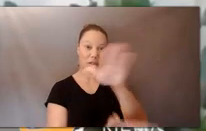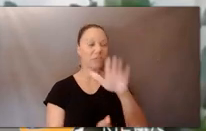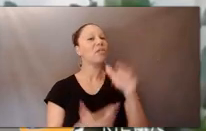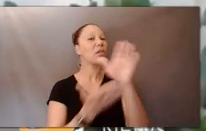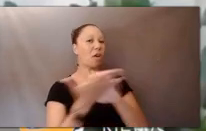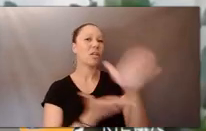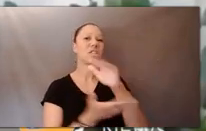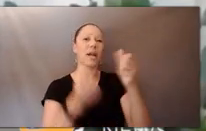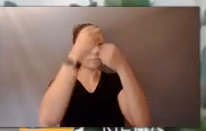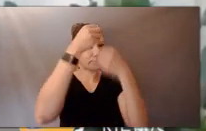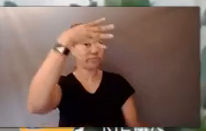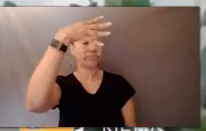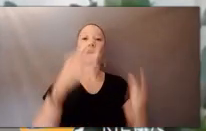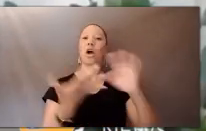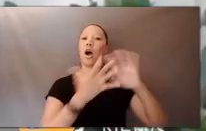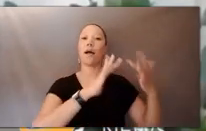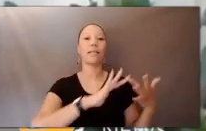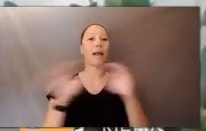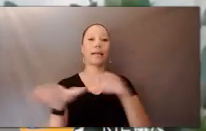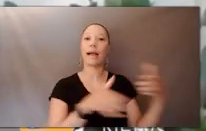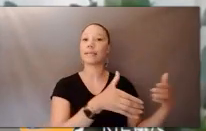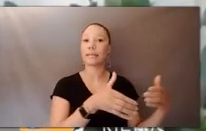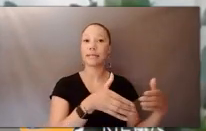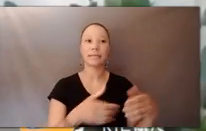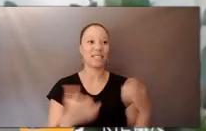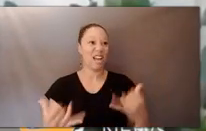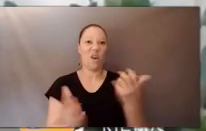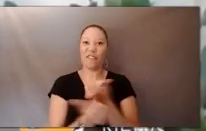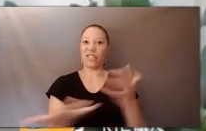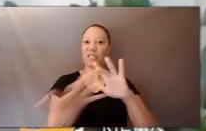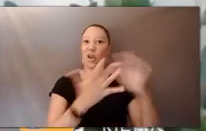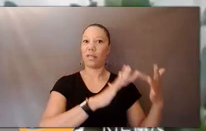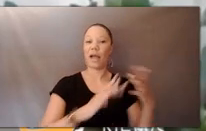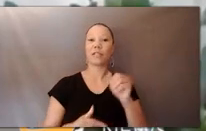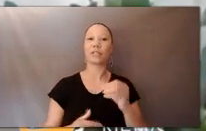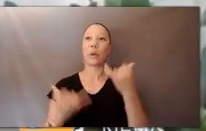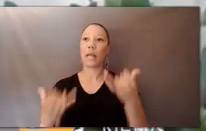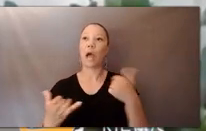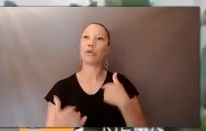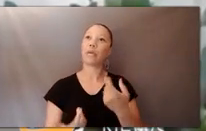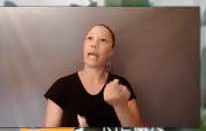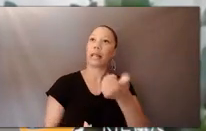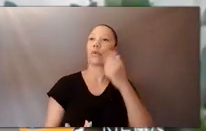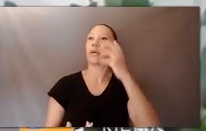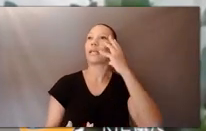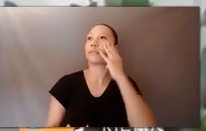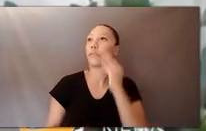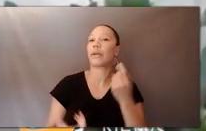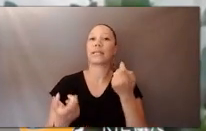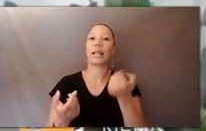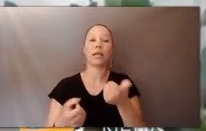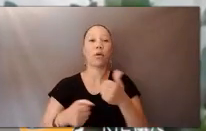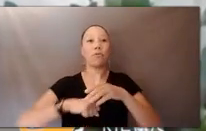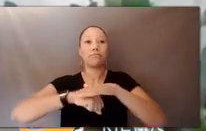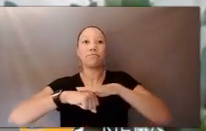lot more online classes than you would imagine, and now everything is online. So you're actually getting a very a preview of